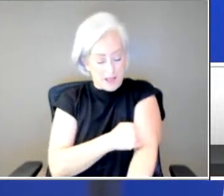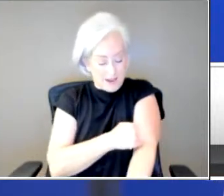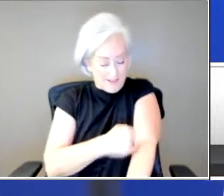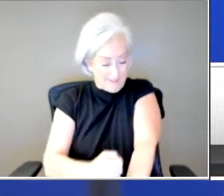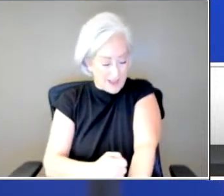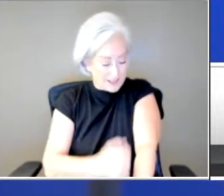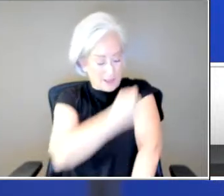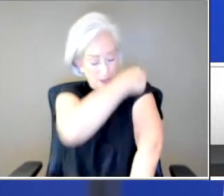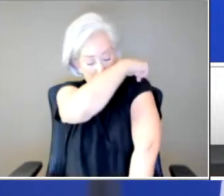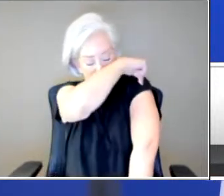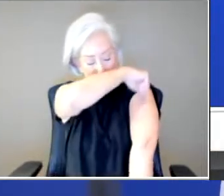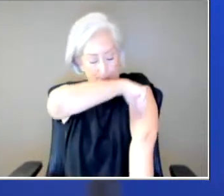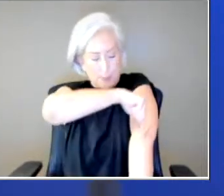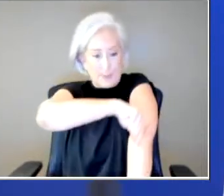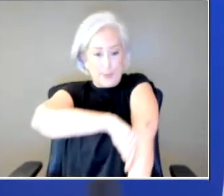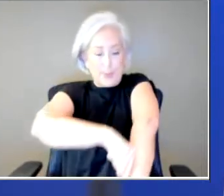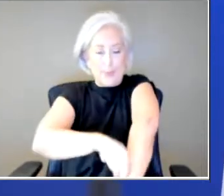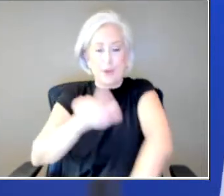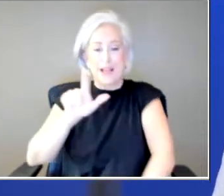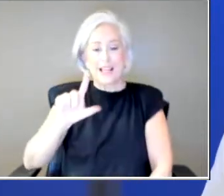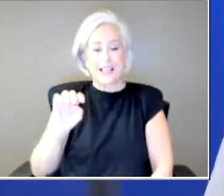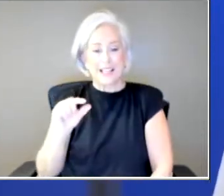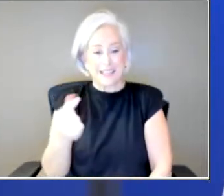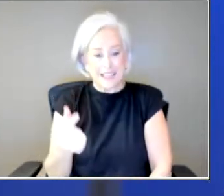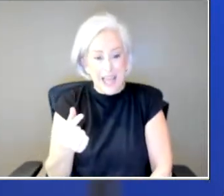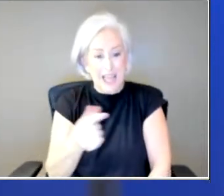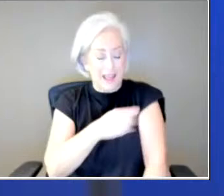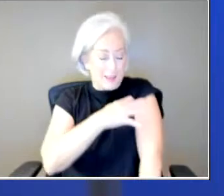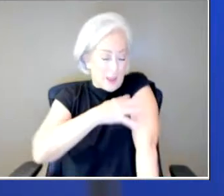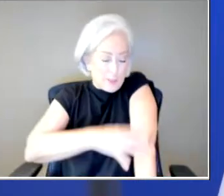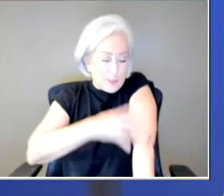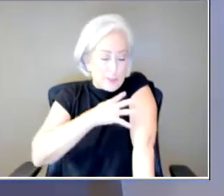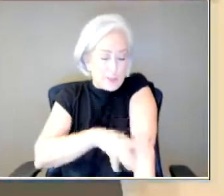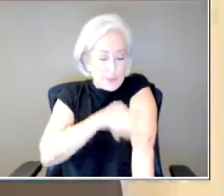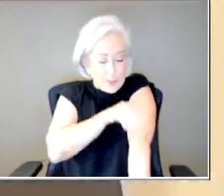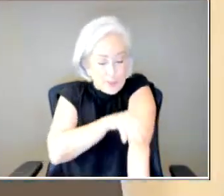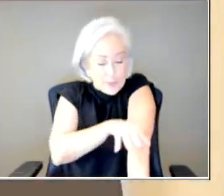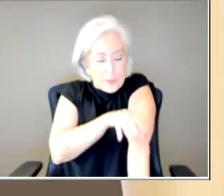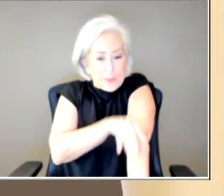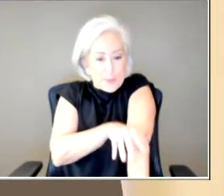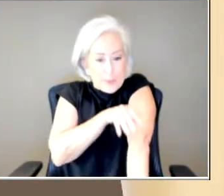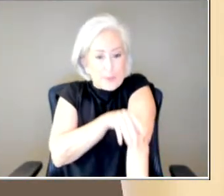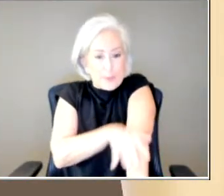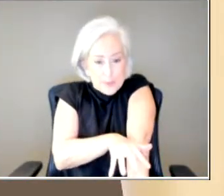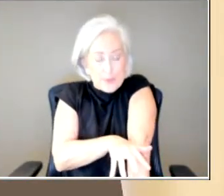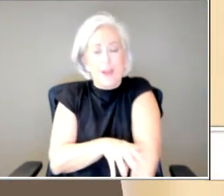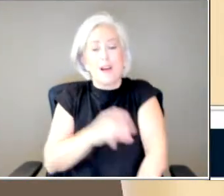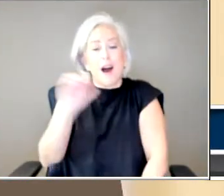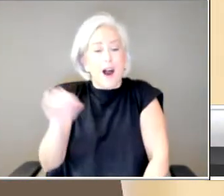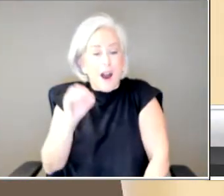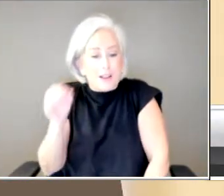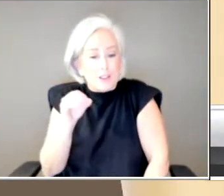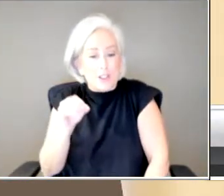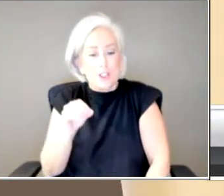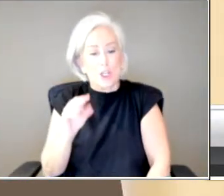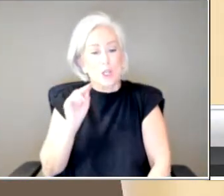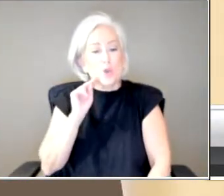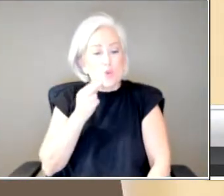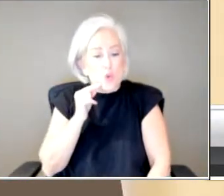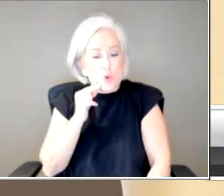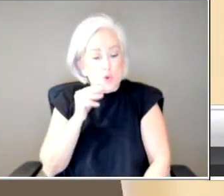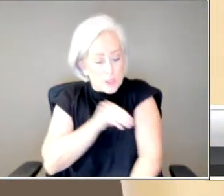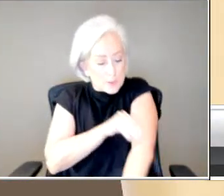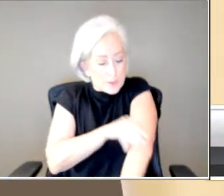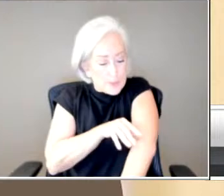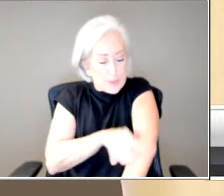them, and they're blood vessels that take oxygen and nutrients to those tissues around the knee. Embolization is just our fancy word for blocking up the blood vessels. So